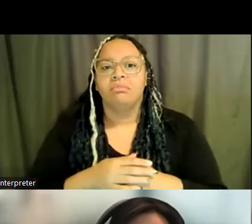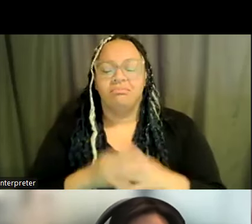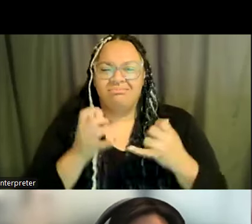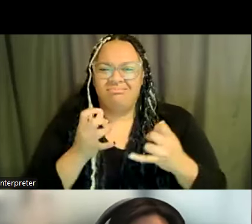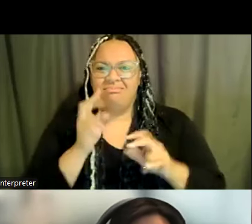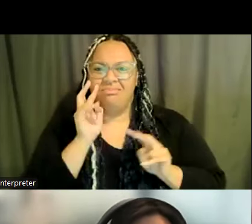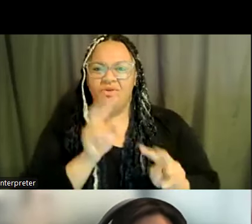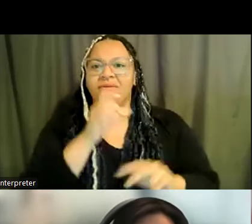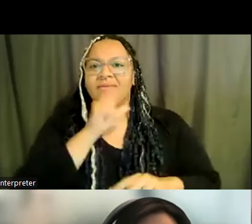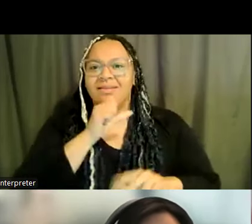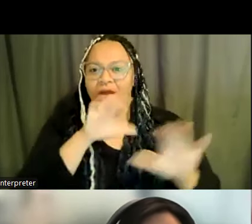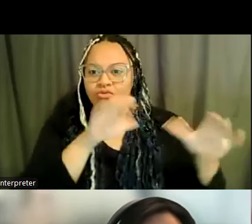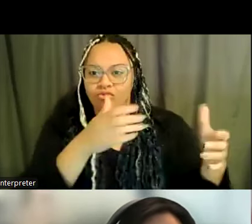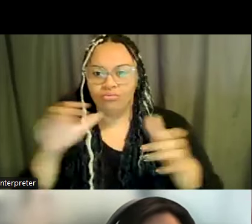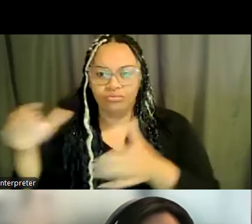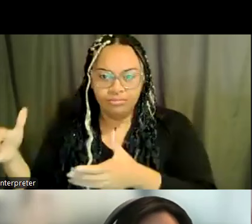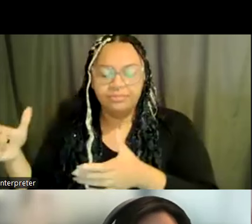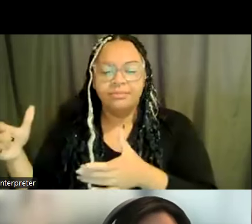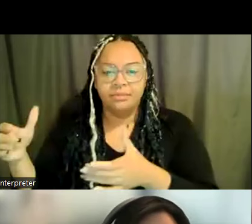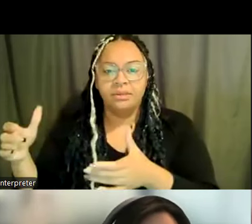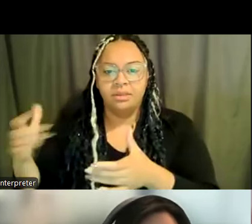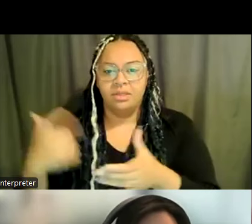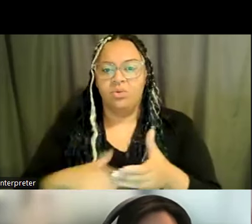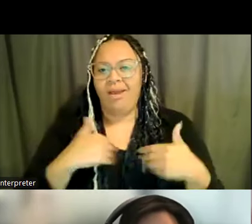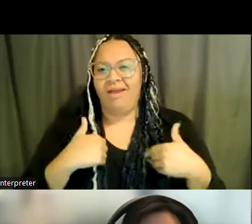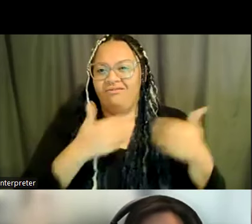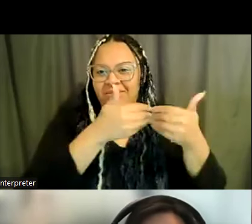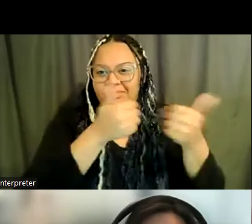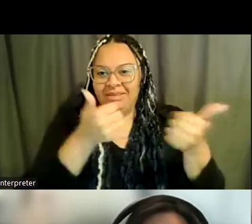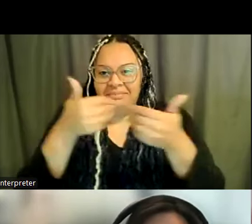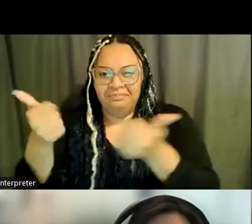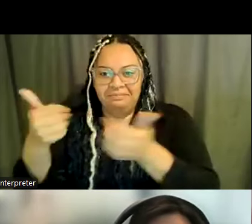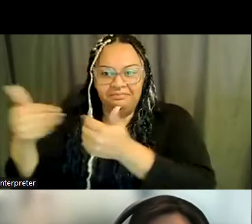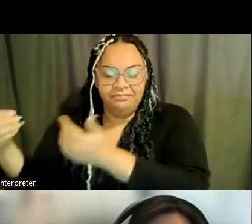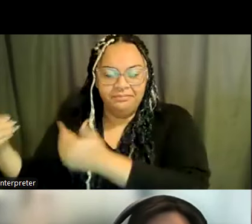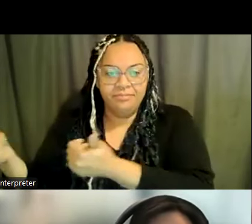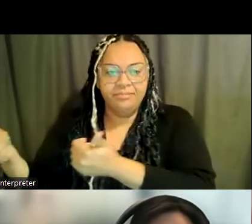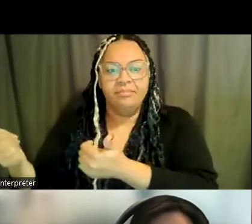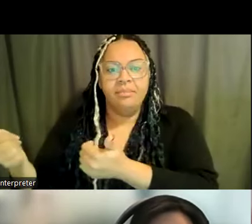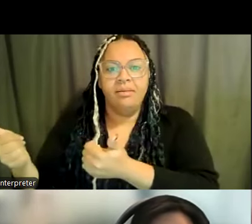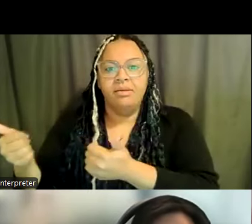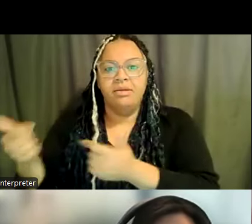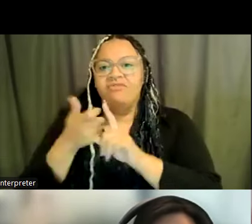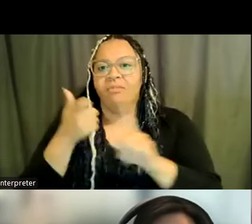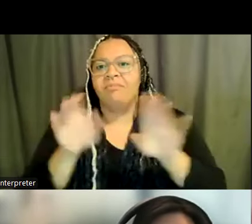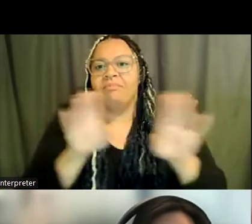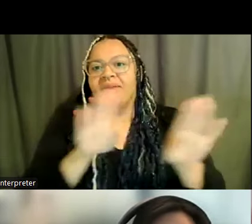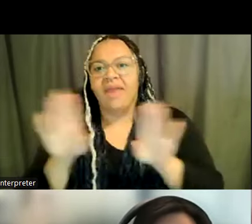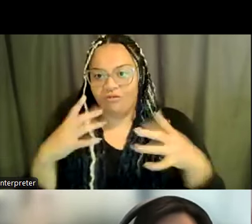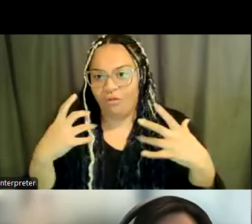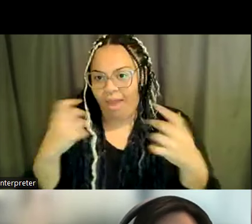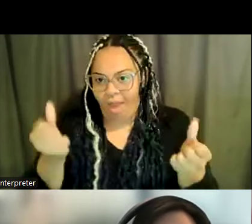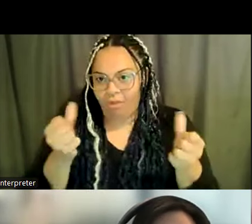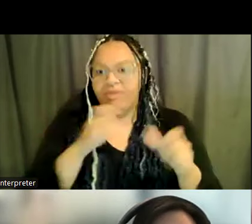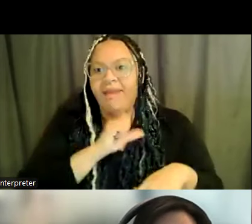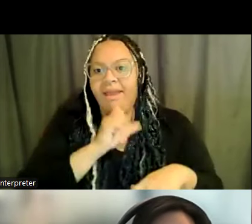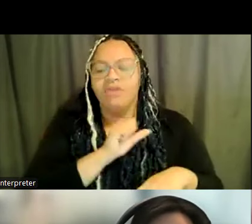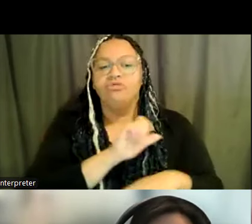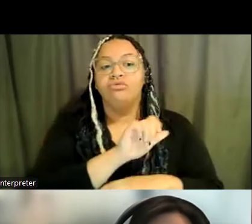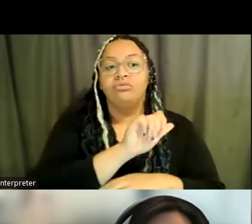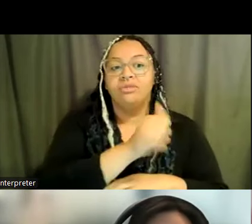age groups, and we have split it up by the behavioral health age groupings. So 10 to 15,